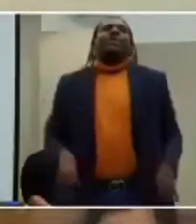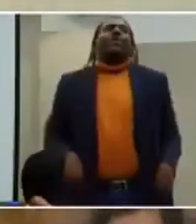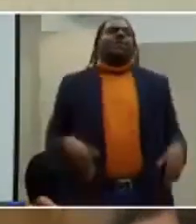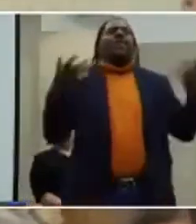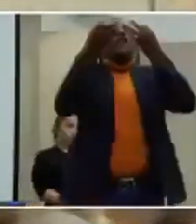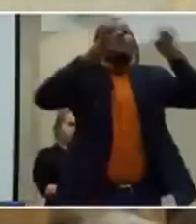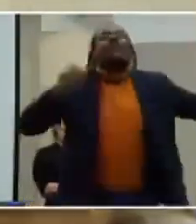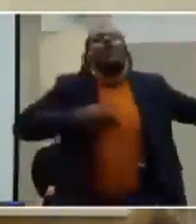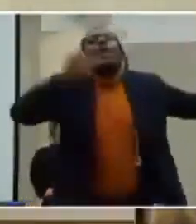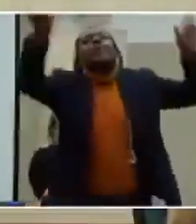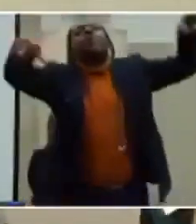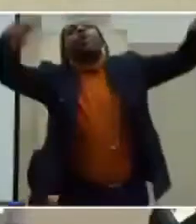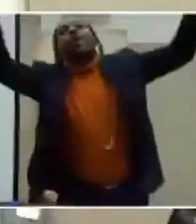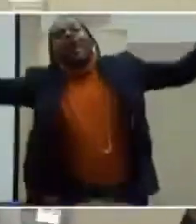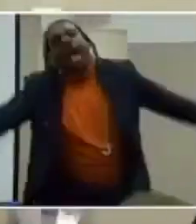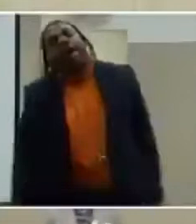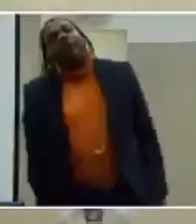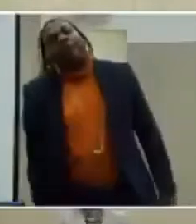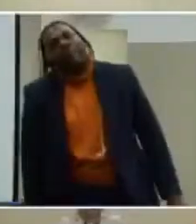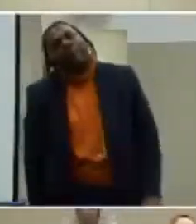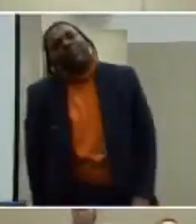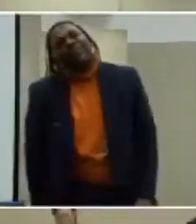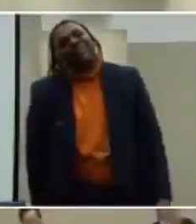Free our people, now.